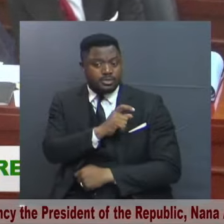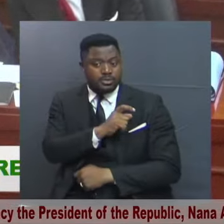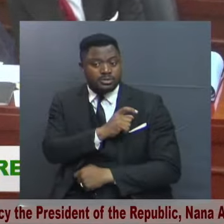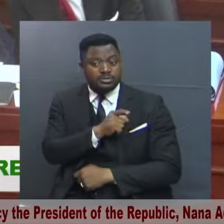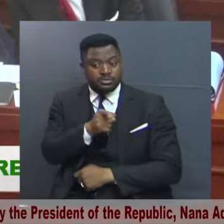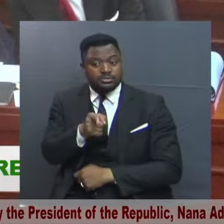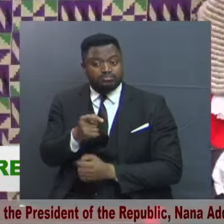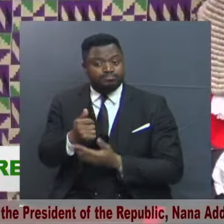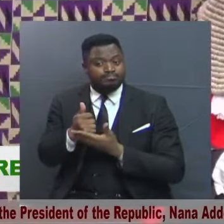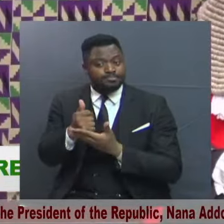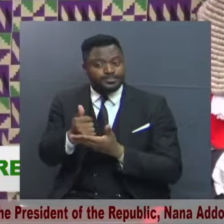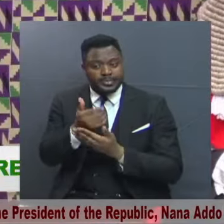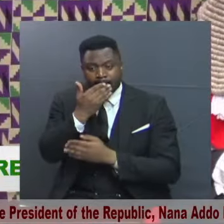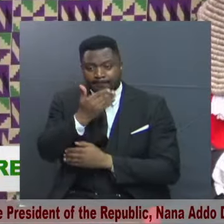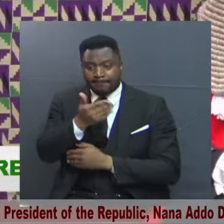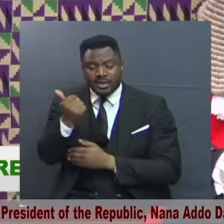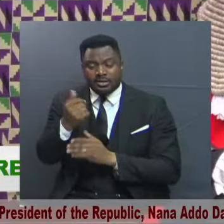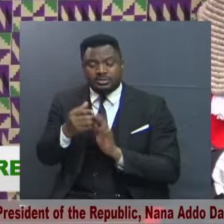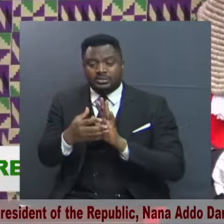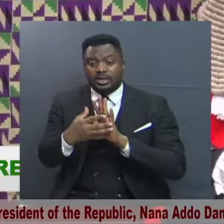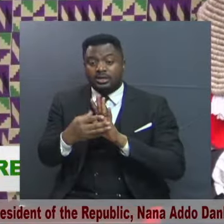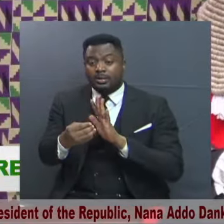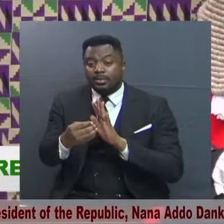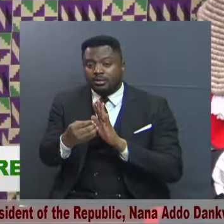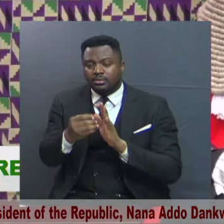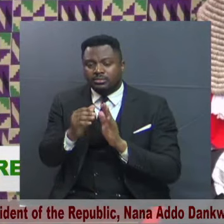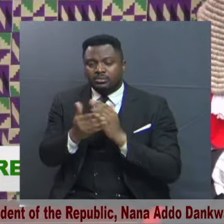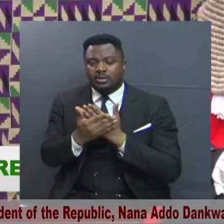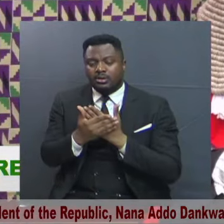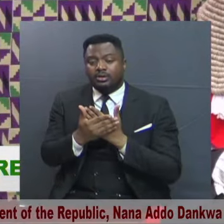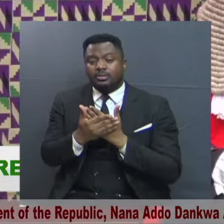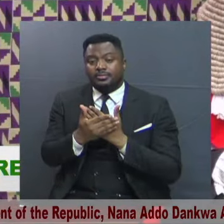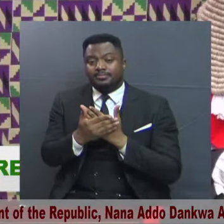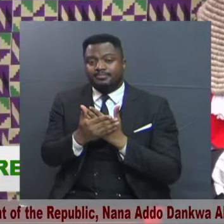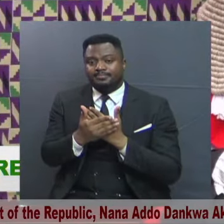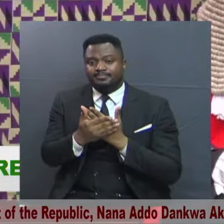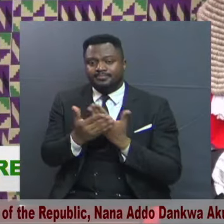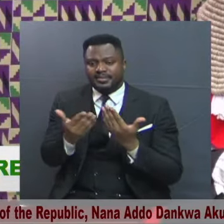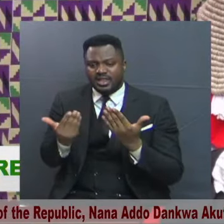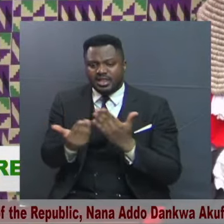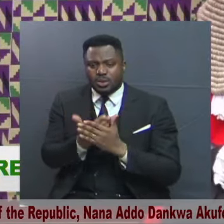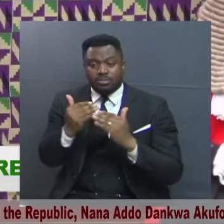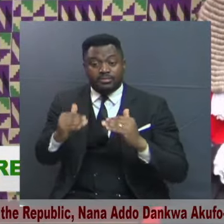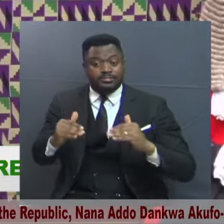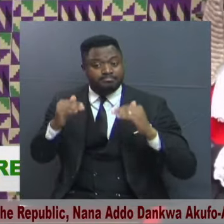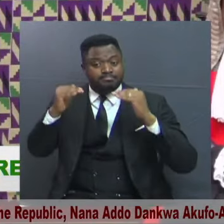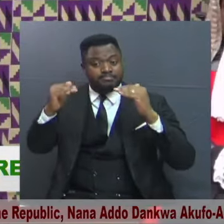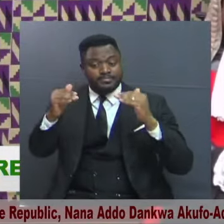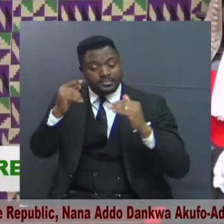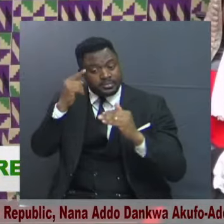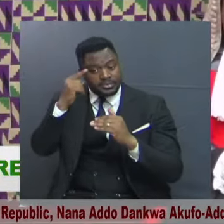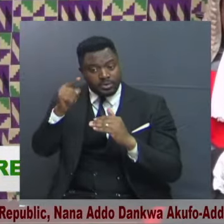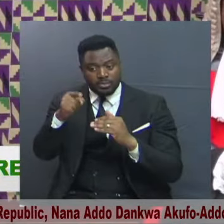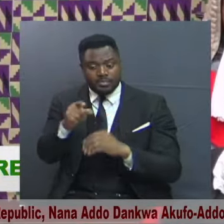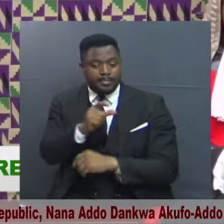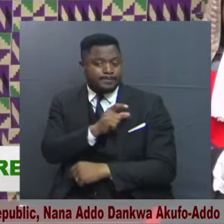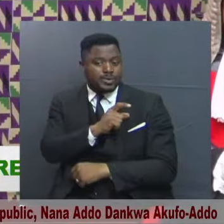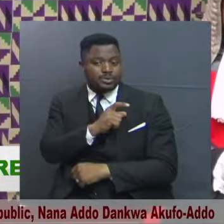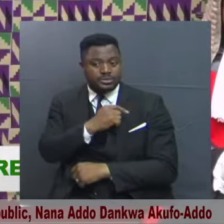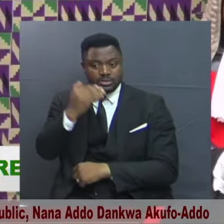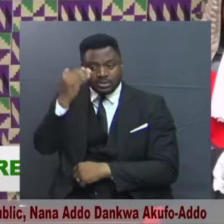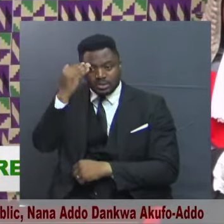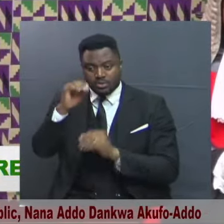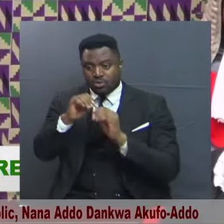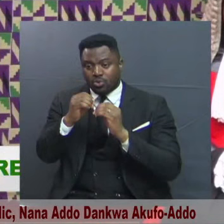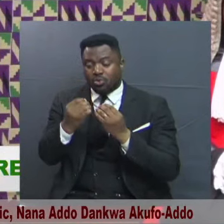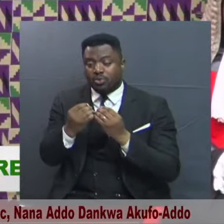perhaps best exemplified by the dramatic facelift they have given to the frontage of the police headquarters on